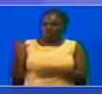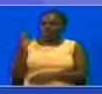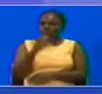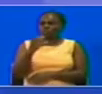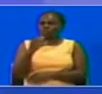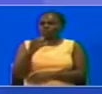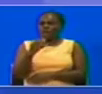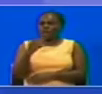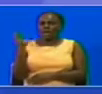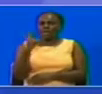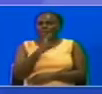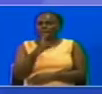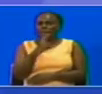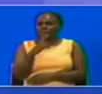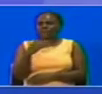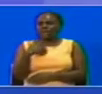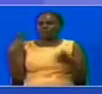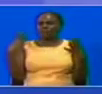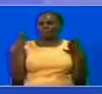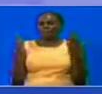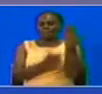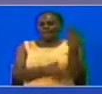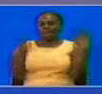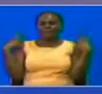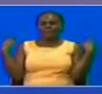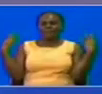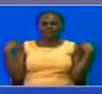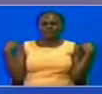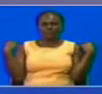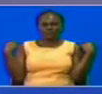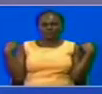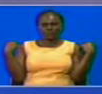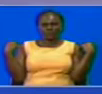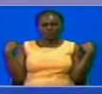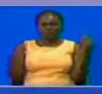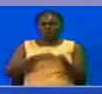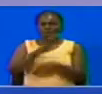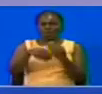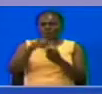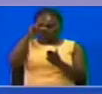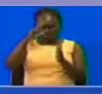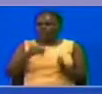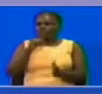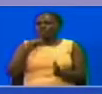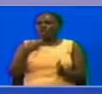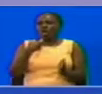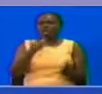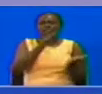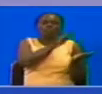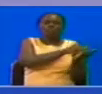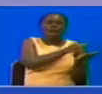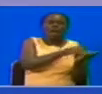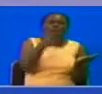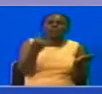to bad governance practices in these institutions. We need good corporate governance, not just in banks, in all institutions,